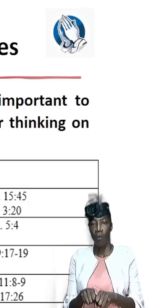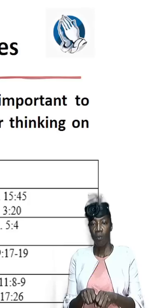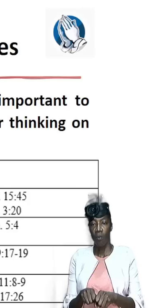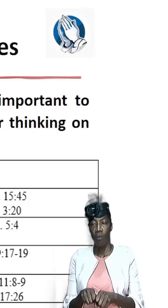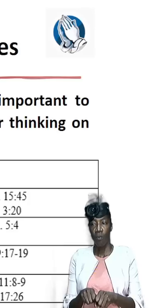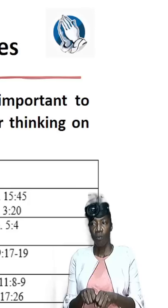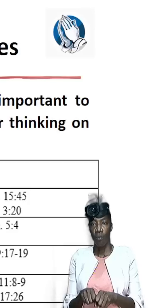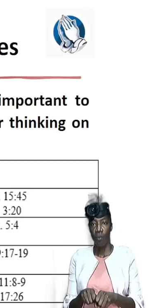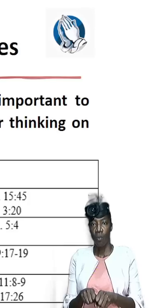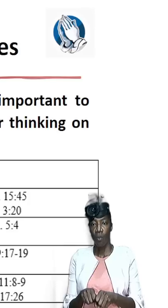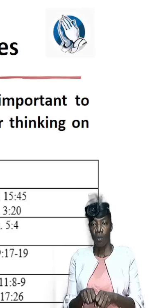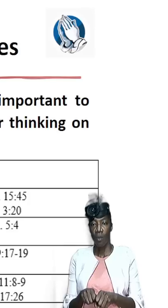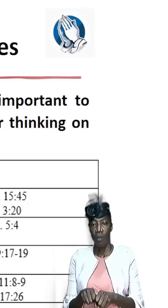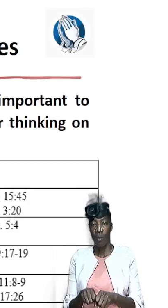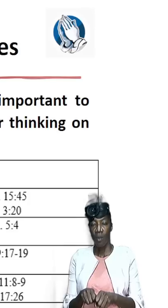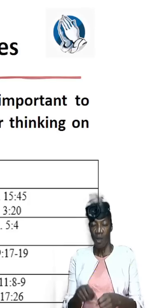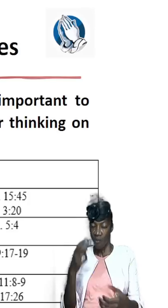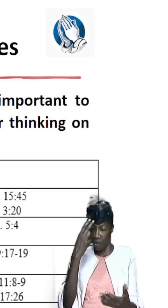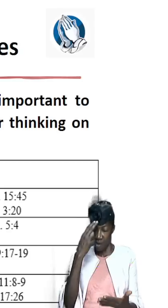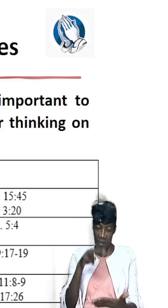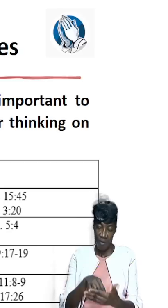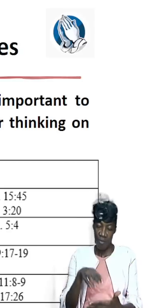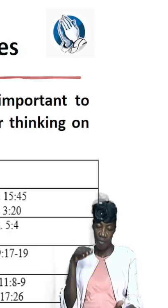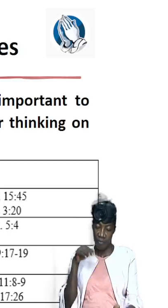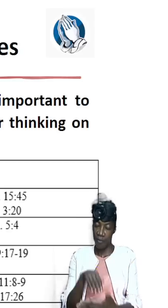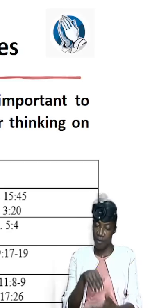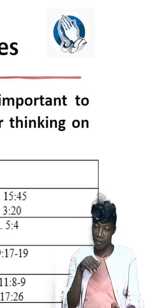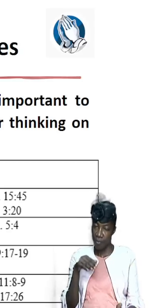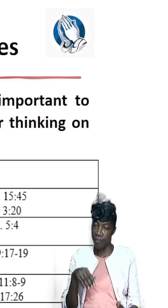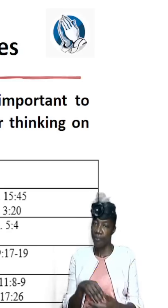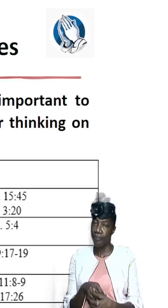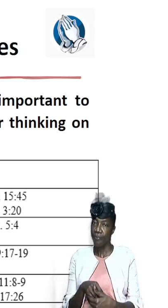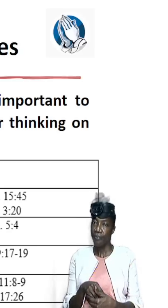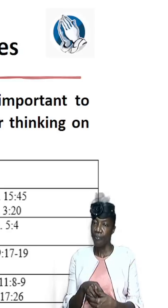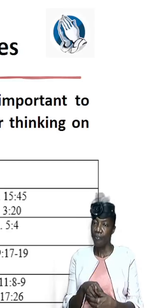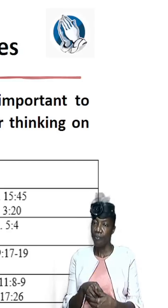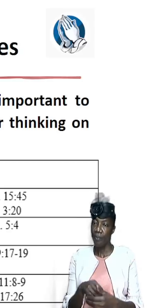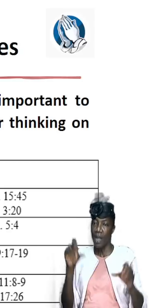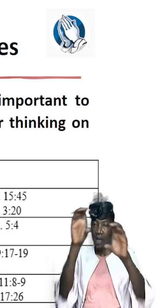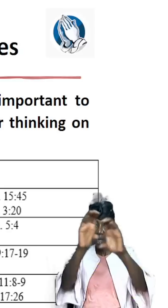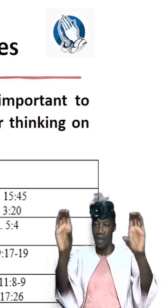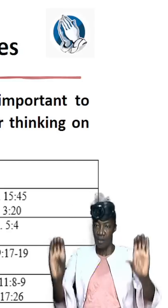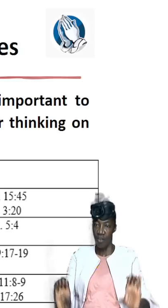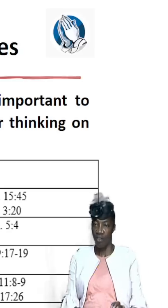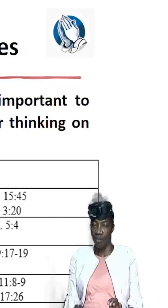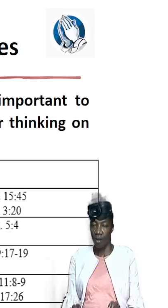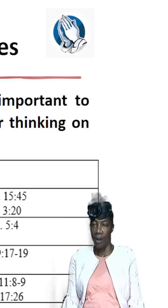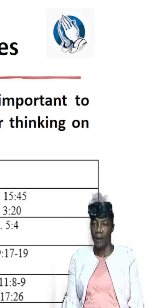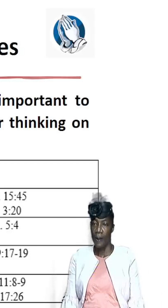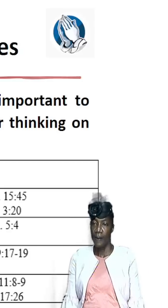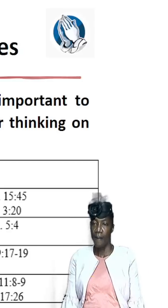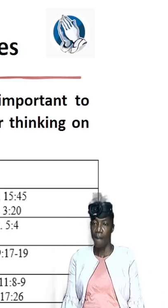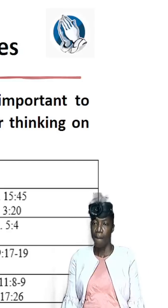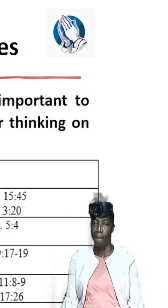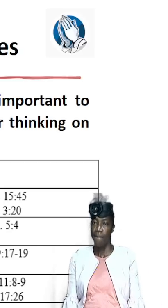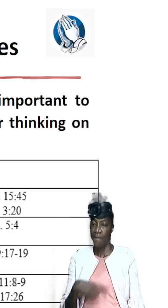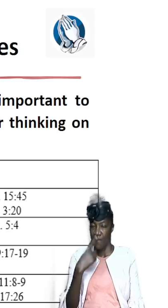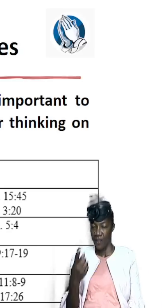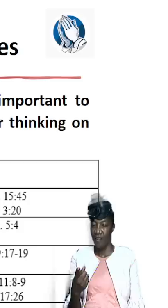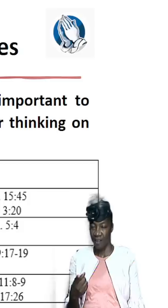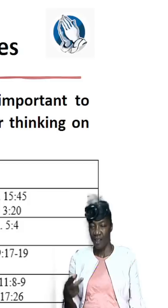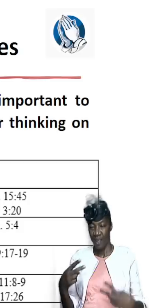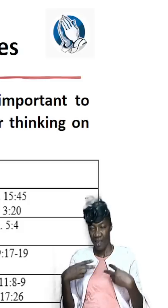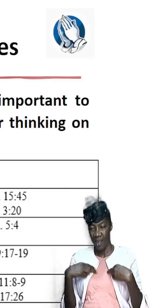our review this particular chart. And we have said that point about having the